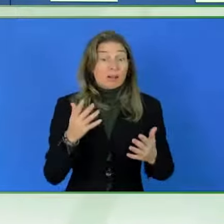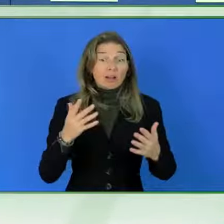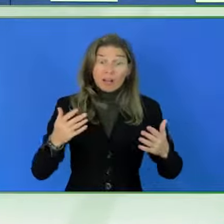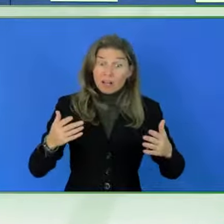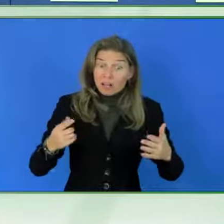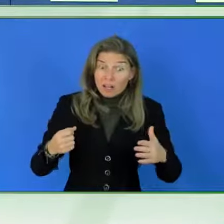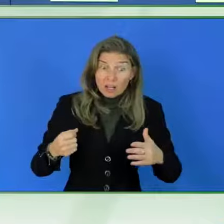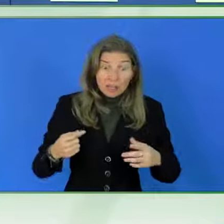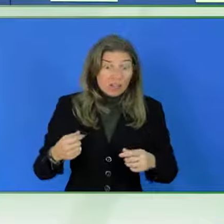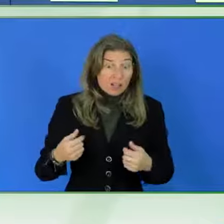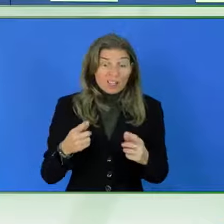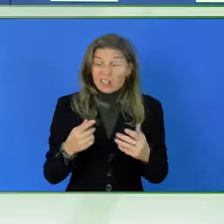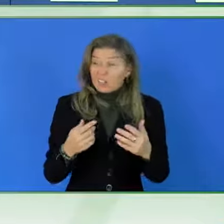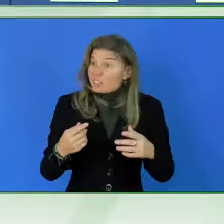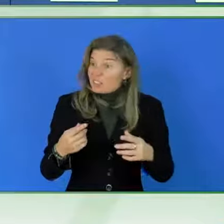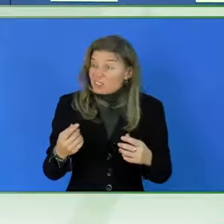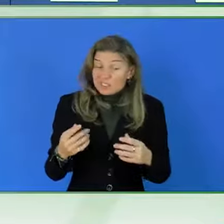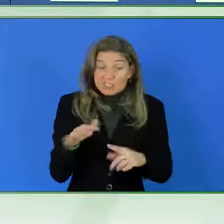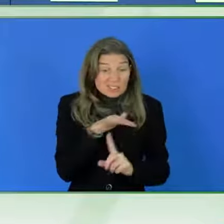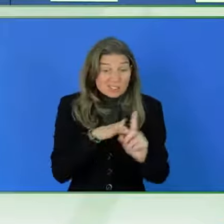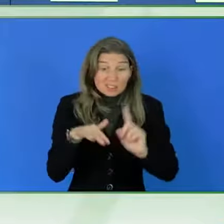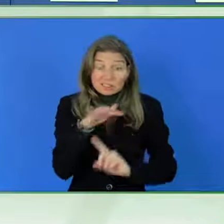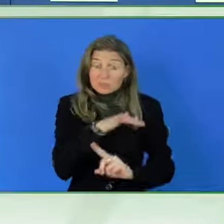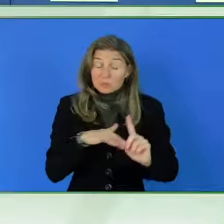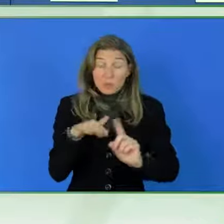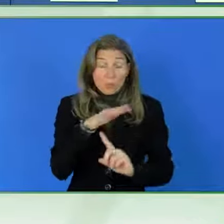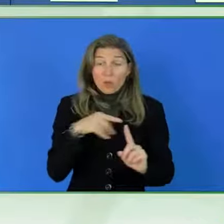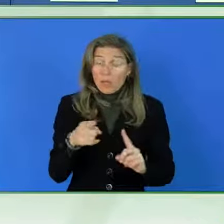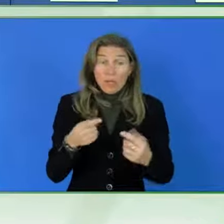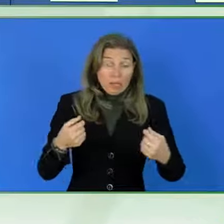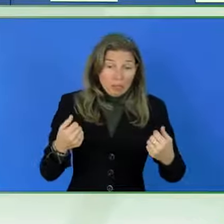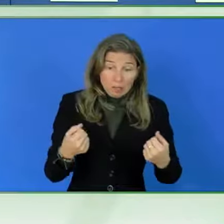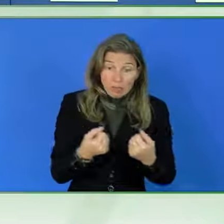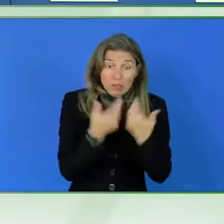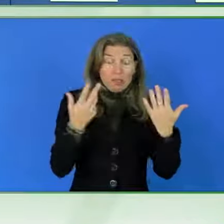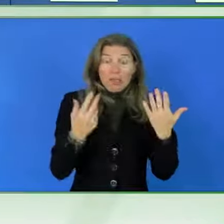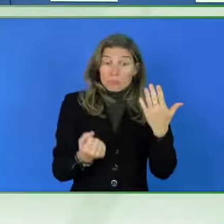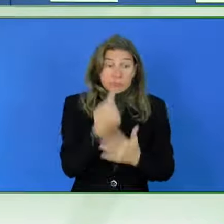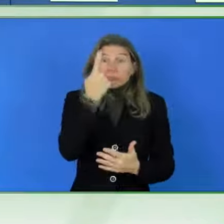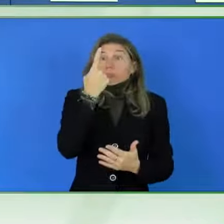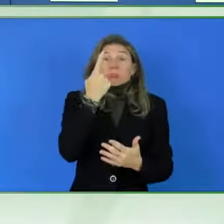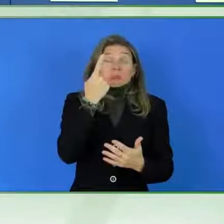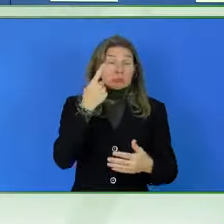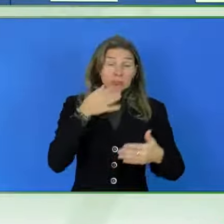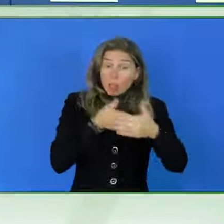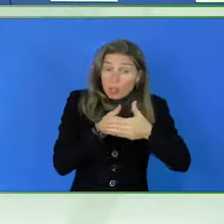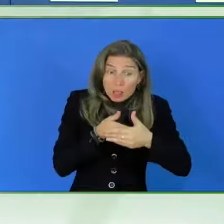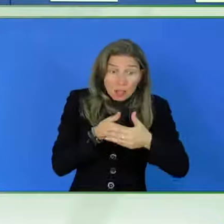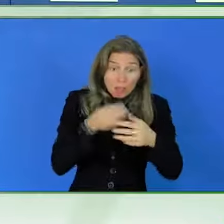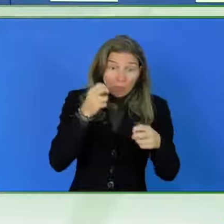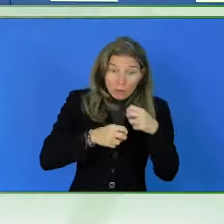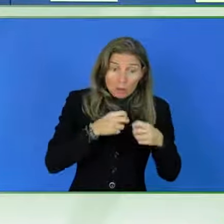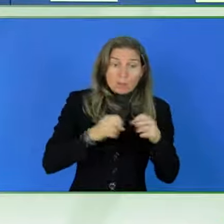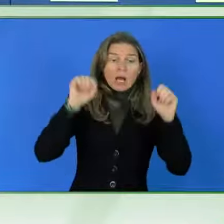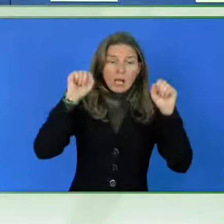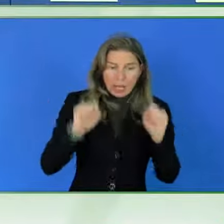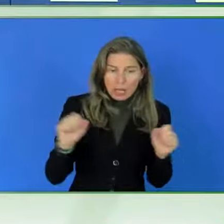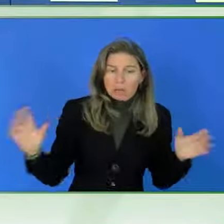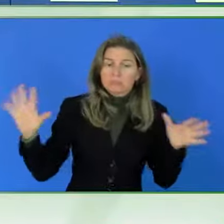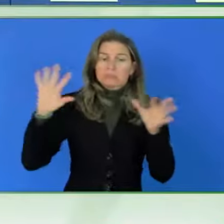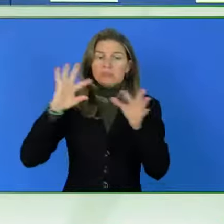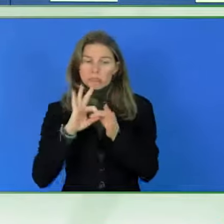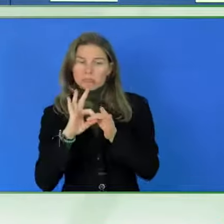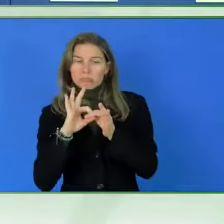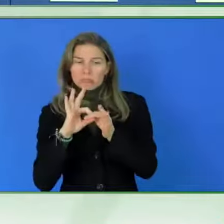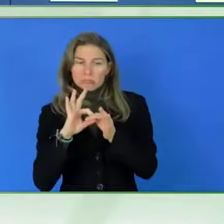is remotely or personally attended. We monitor things or incidents like out of route, wrong transport, the user didn't get off of the transport,